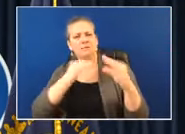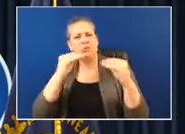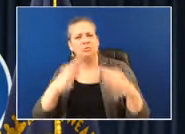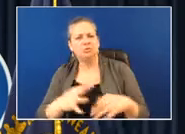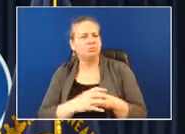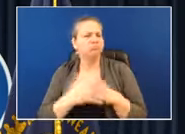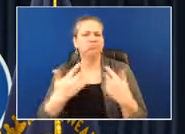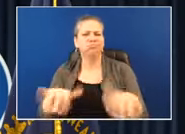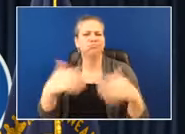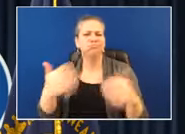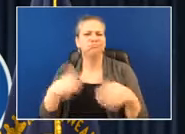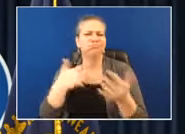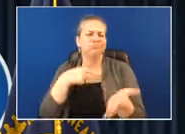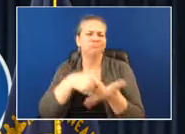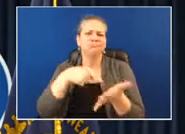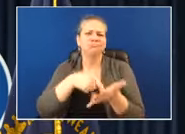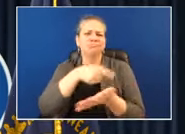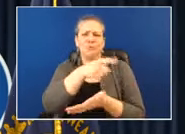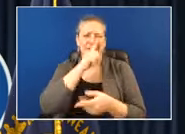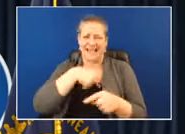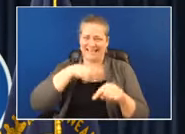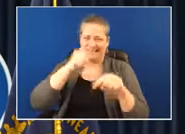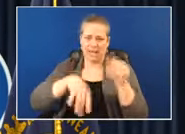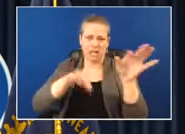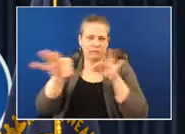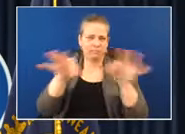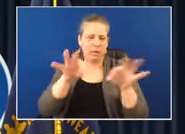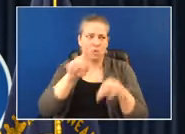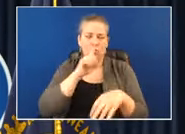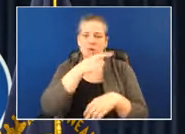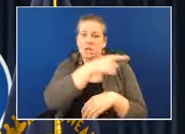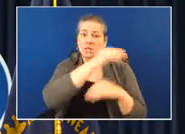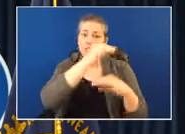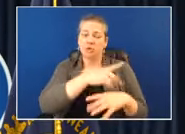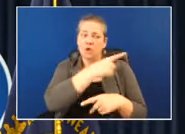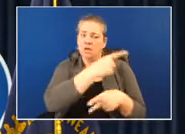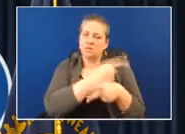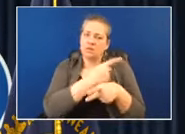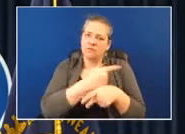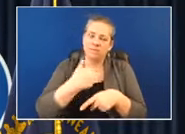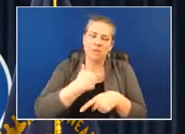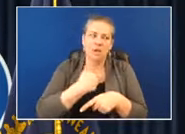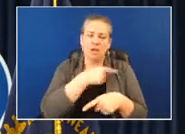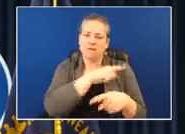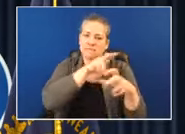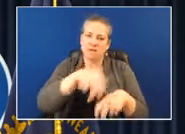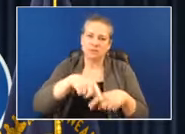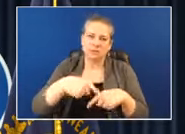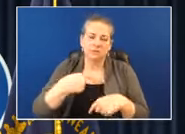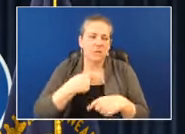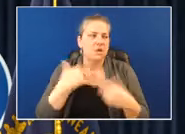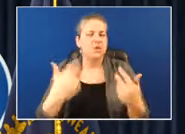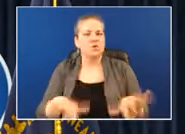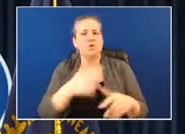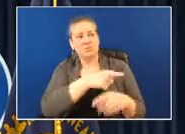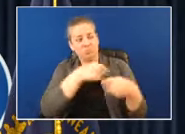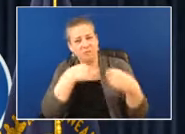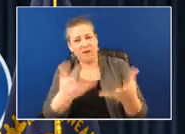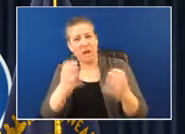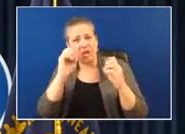to fully explain. Without their investment and their care, without the education services they provided, without